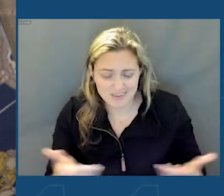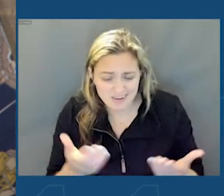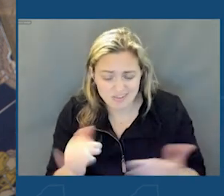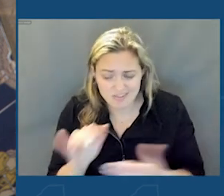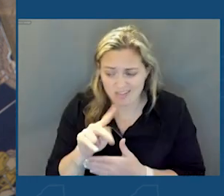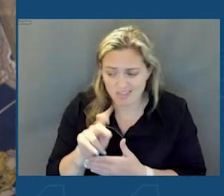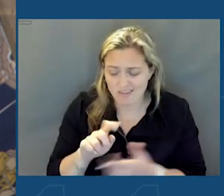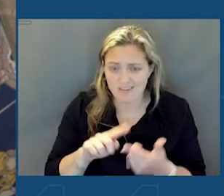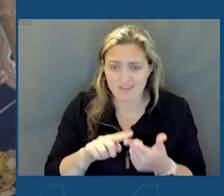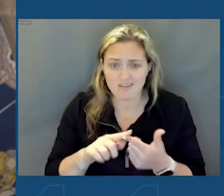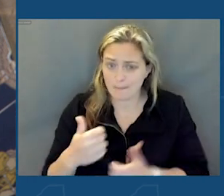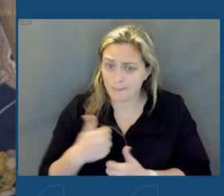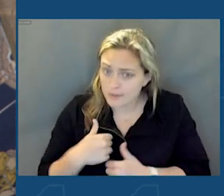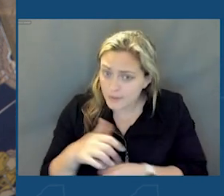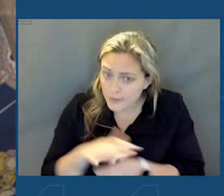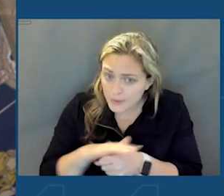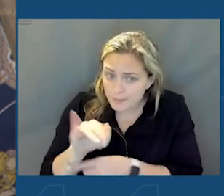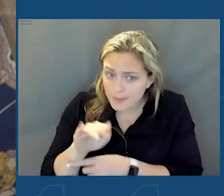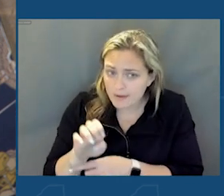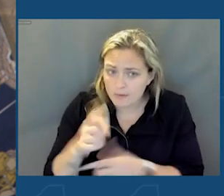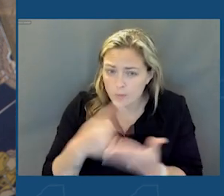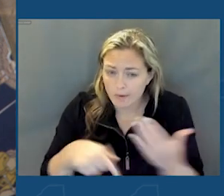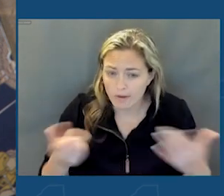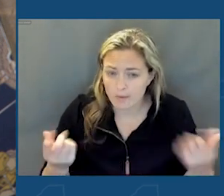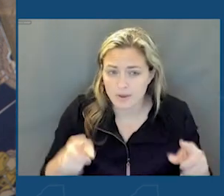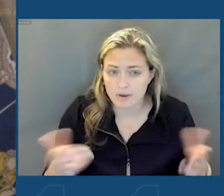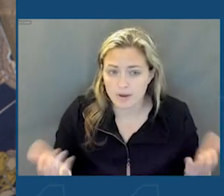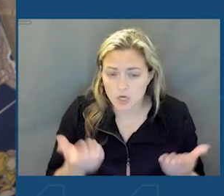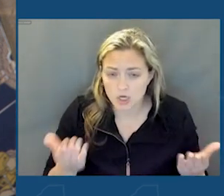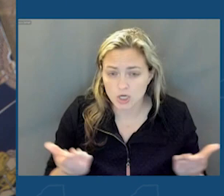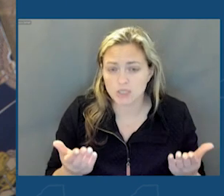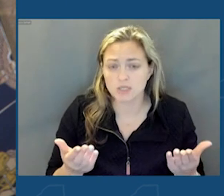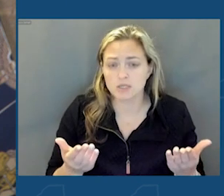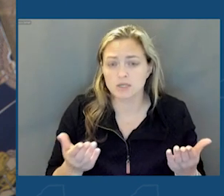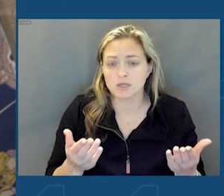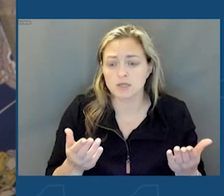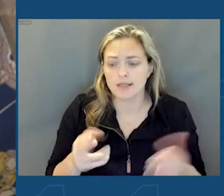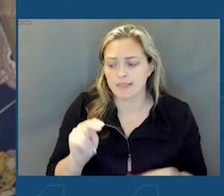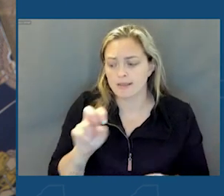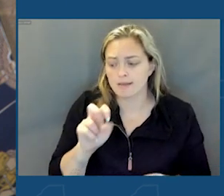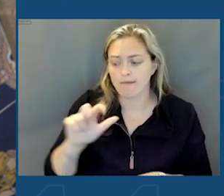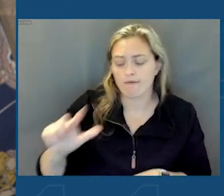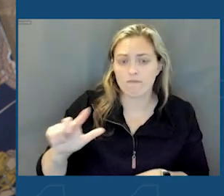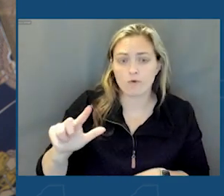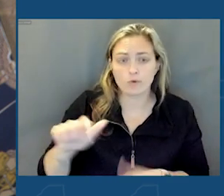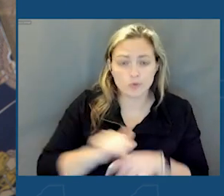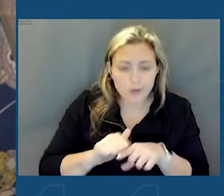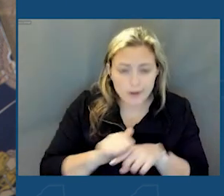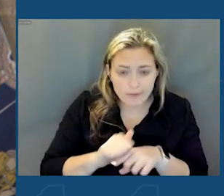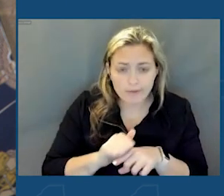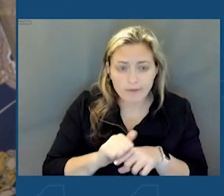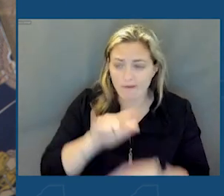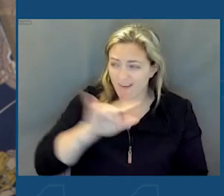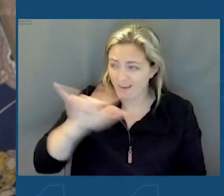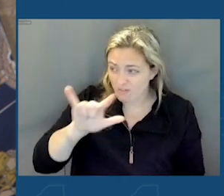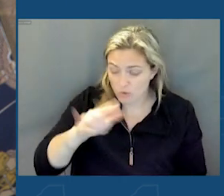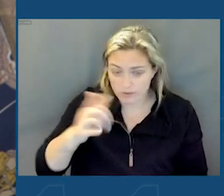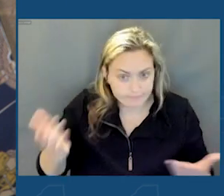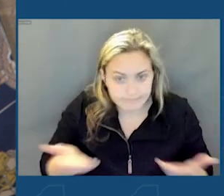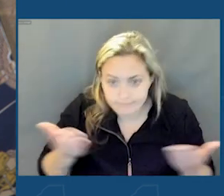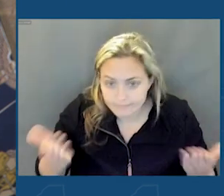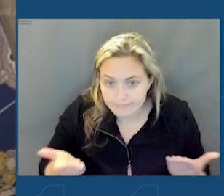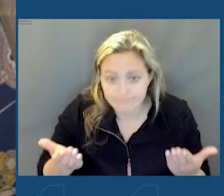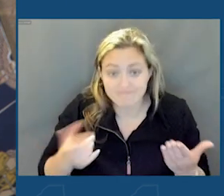military base, what happens here, the Naval Training Station, the Air Force Base, it all happened right here in this